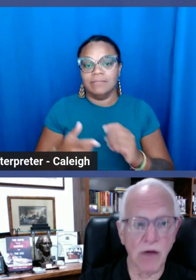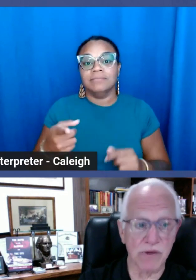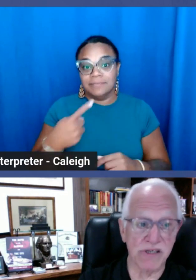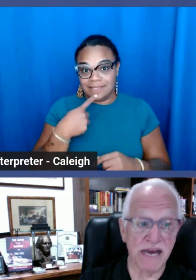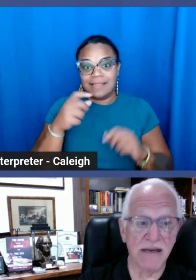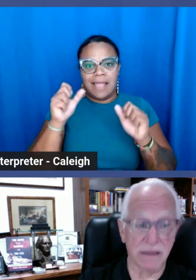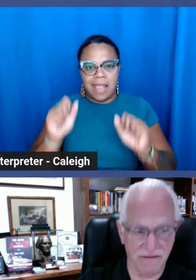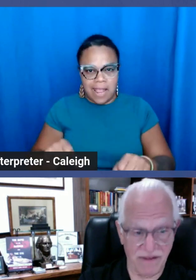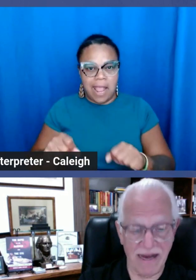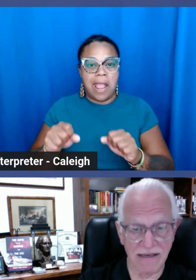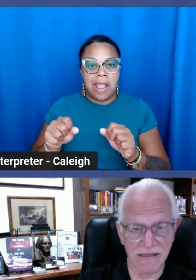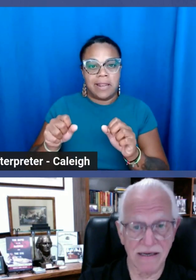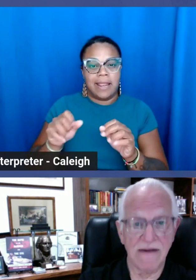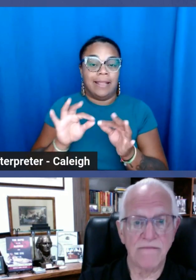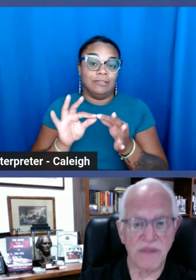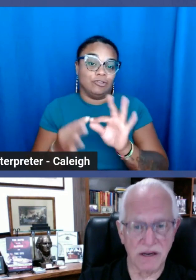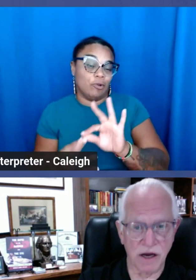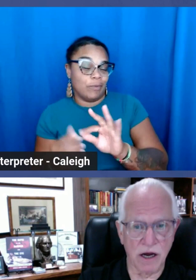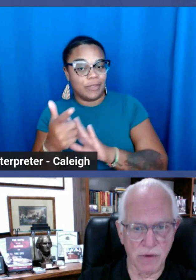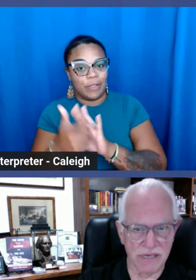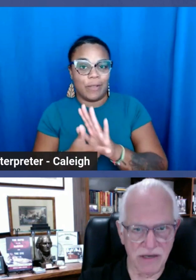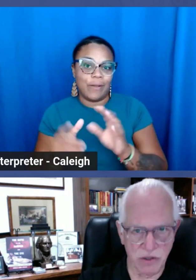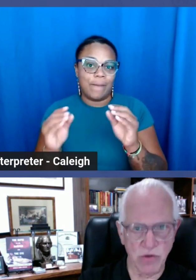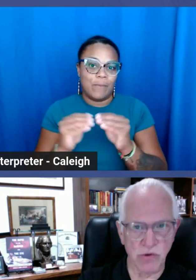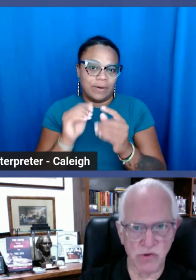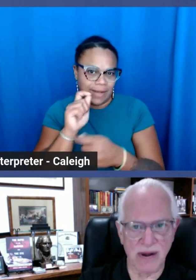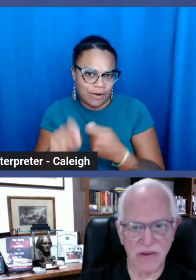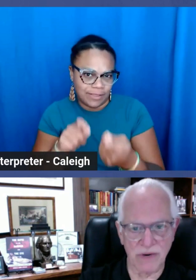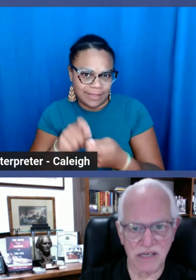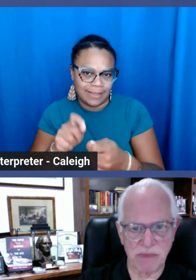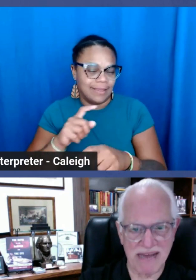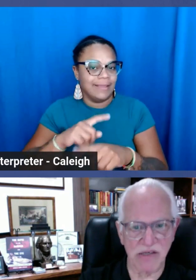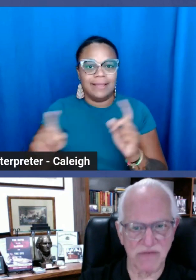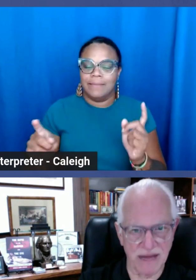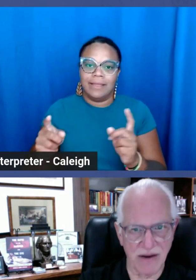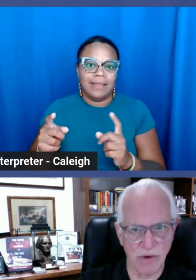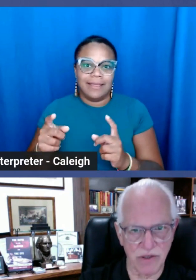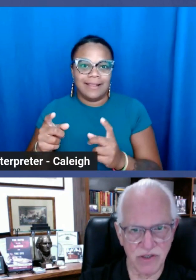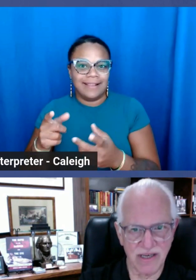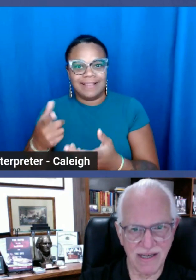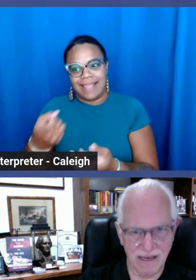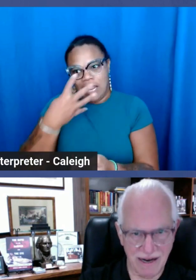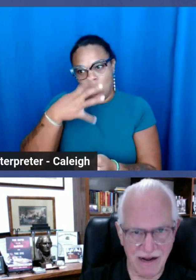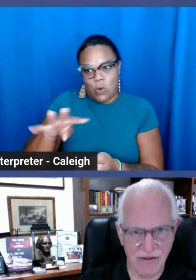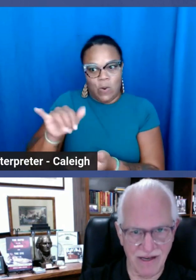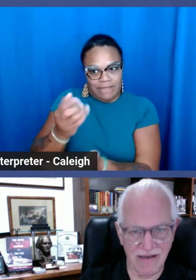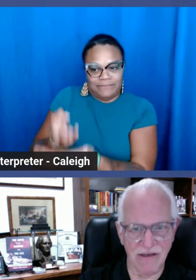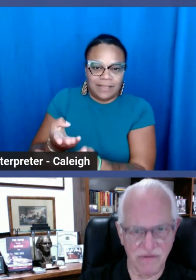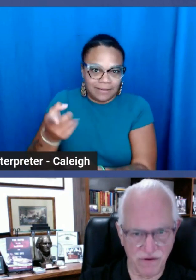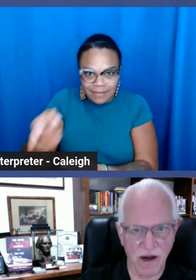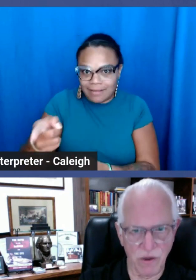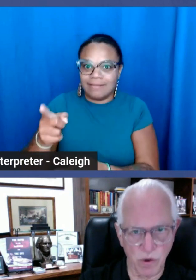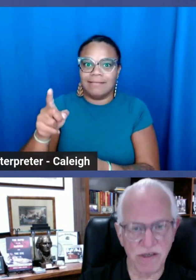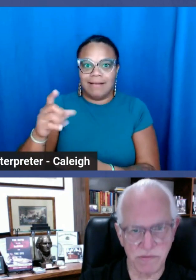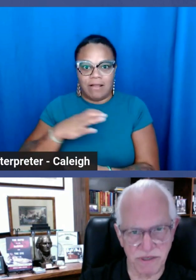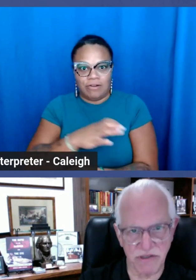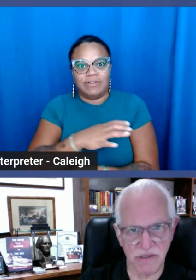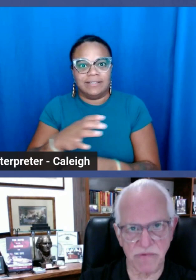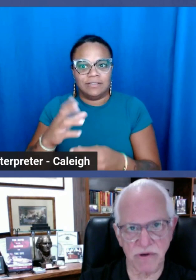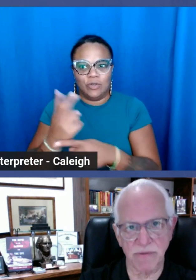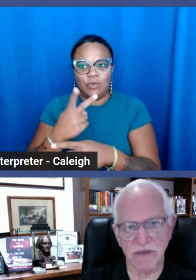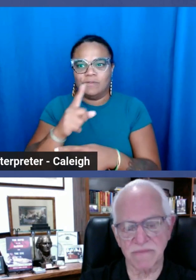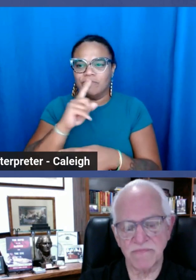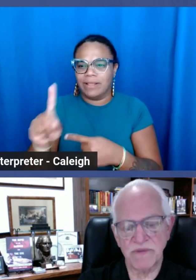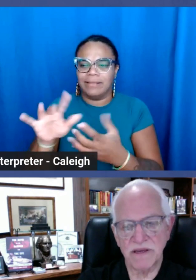narrowly, notwithstanding the fact that Congress had used rather expansive language in how they defined what speech